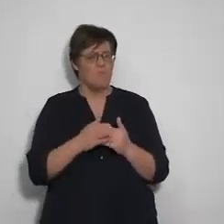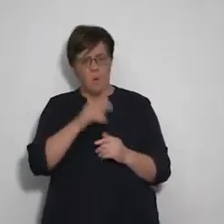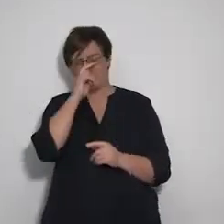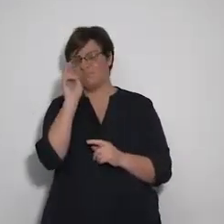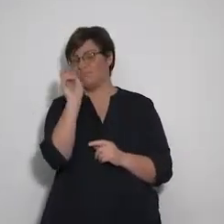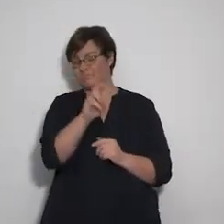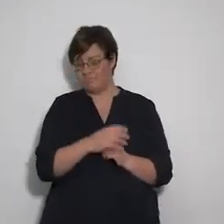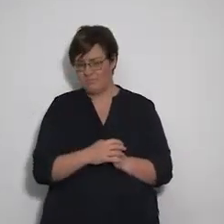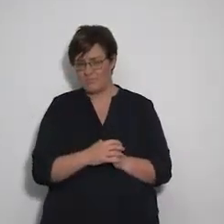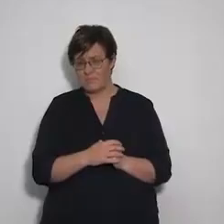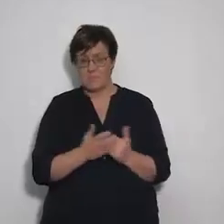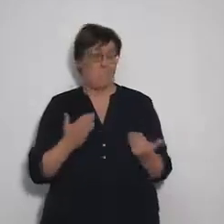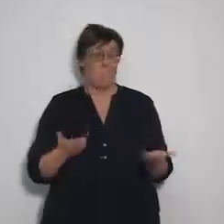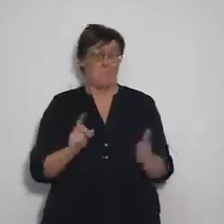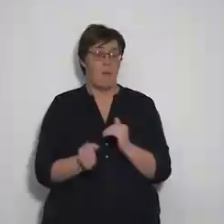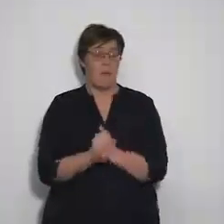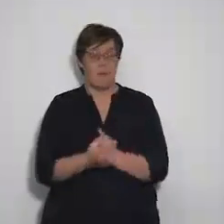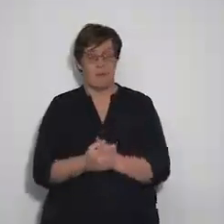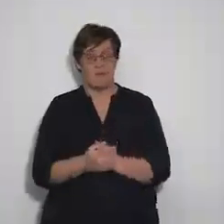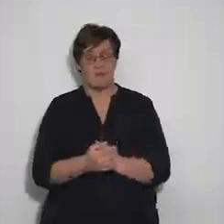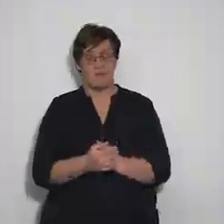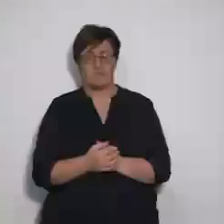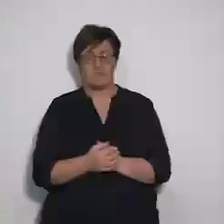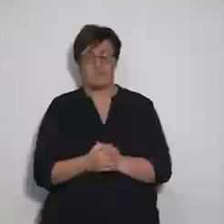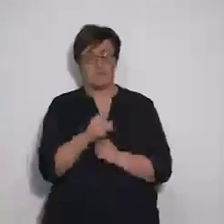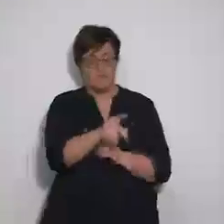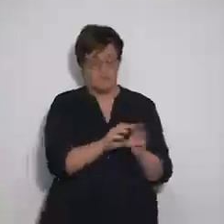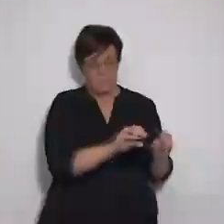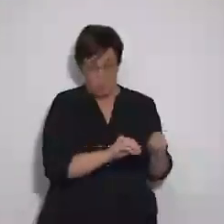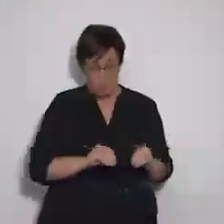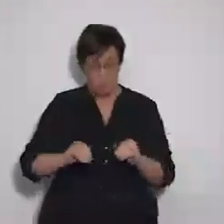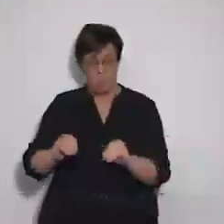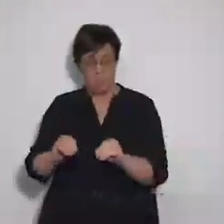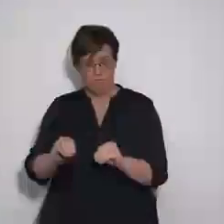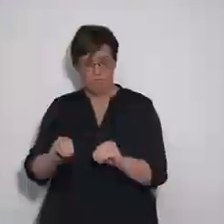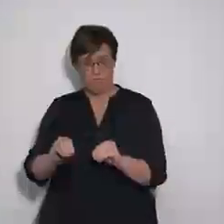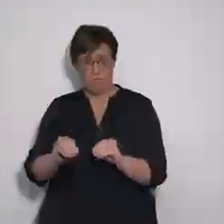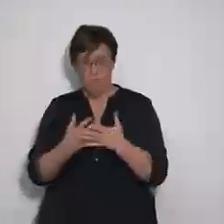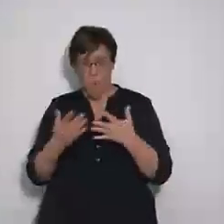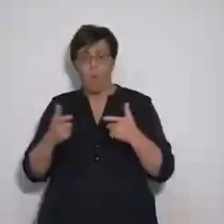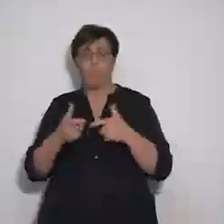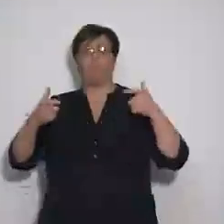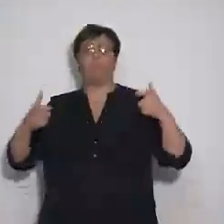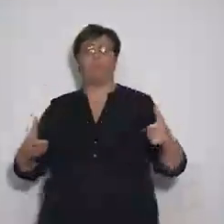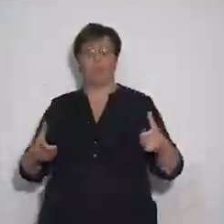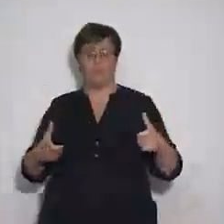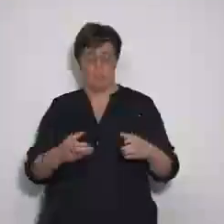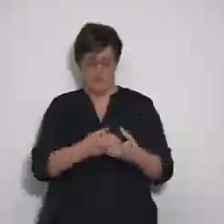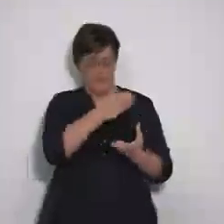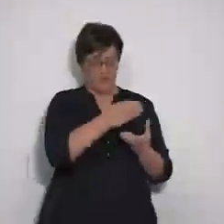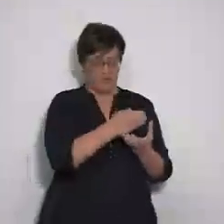make another prediction. What would happen if we move that population of bacteria to a